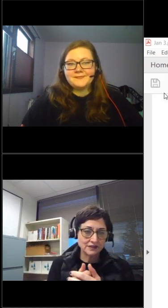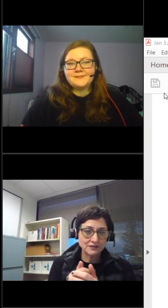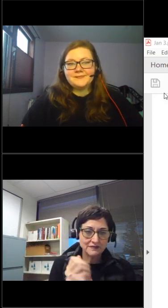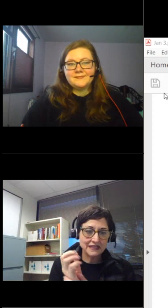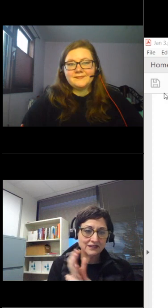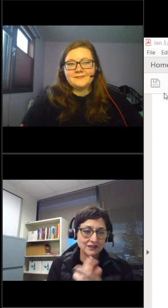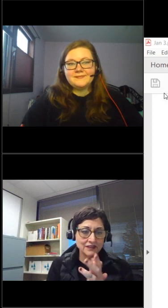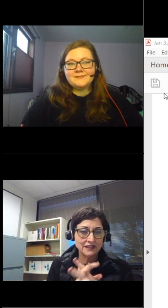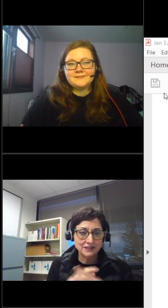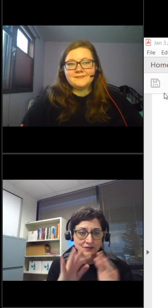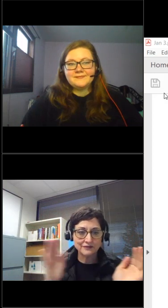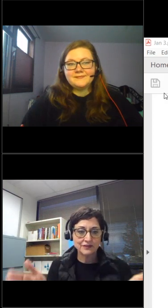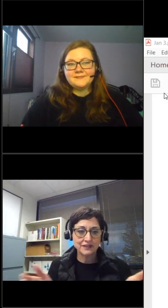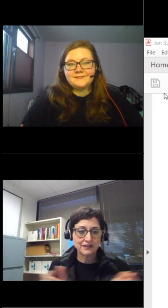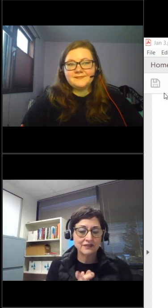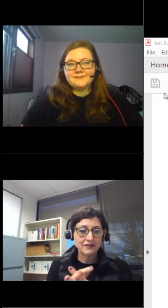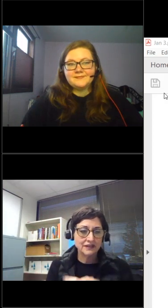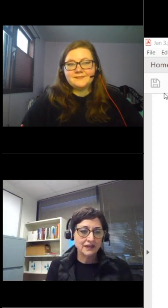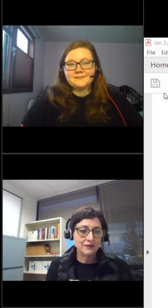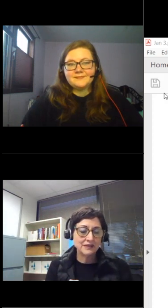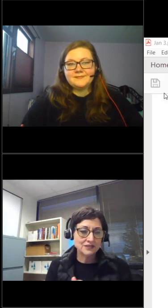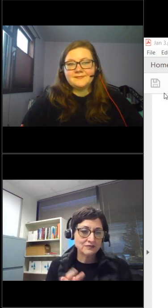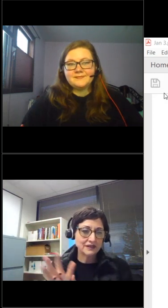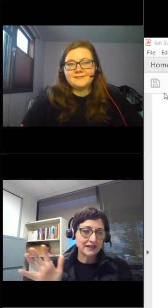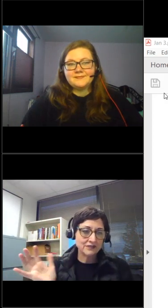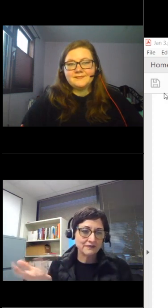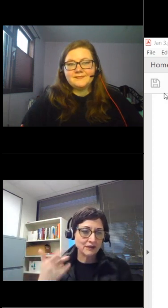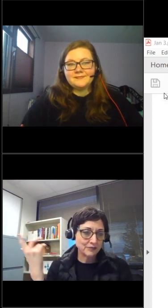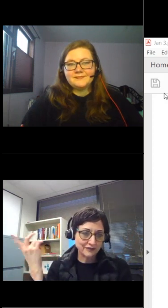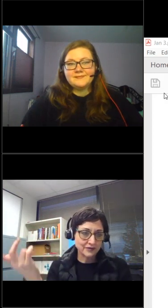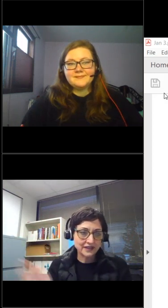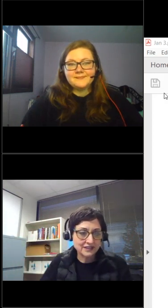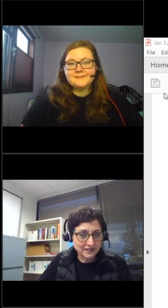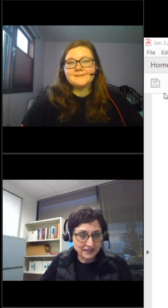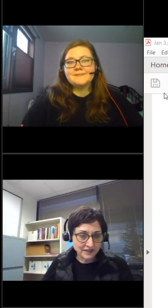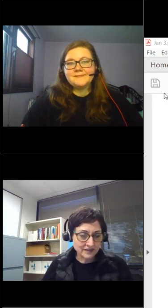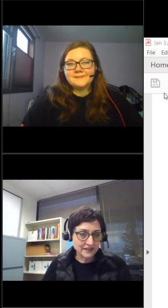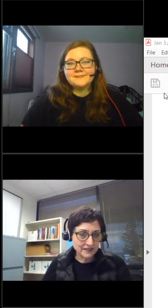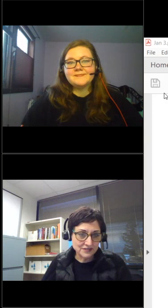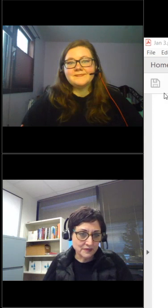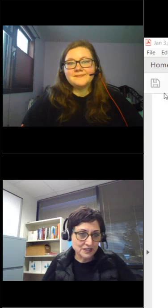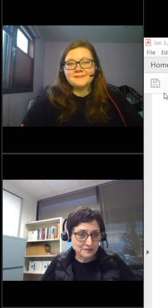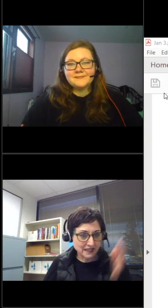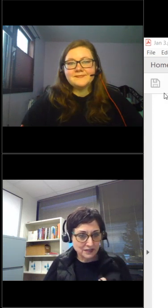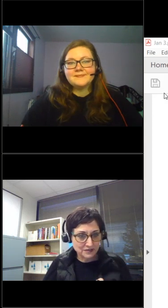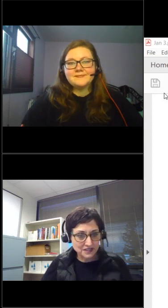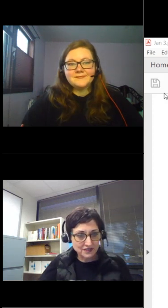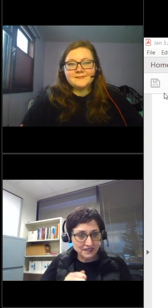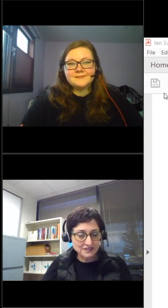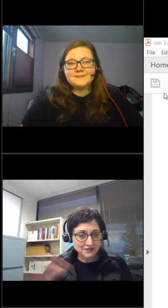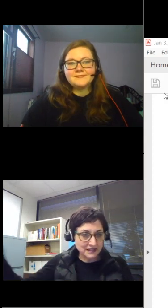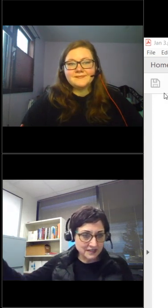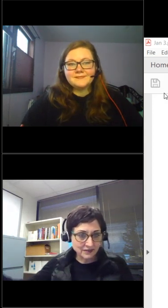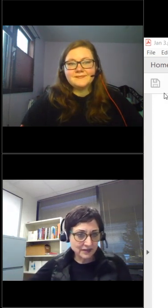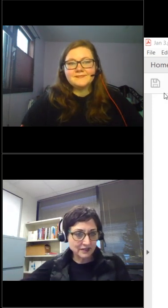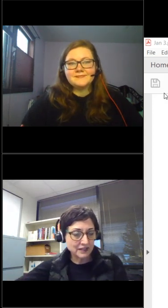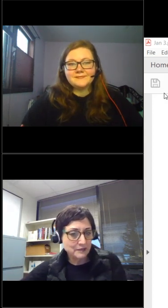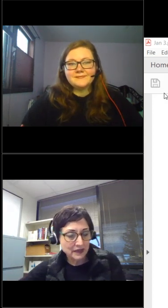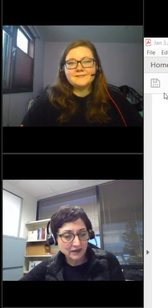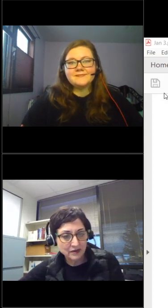and GoToMeeting, they only let you do it for a year. And we just run out the month before the end of the year, and we just make a new series so that